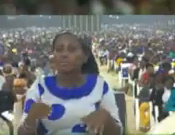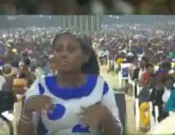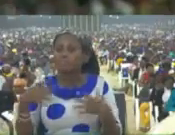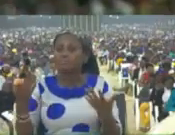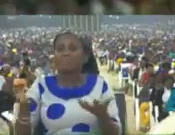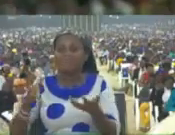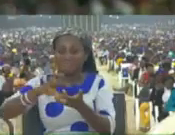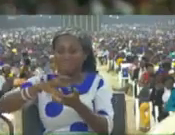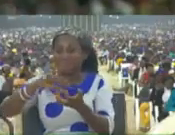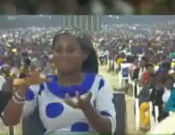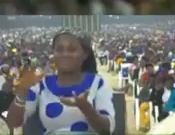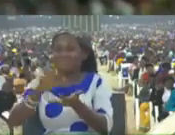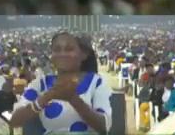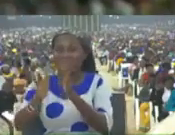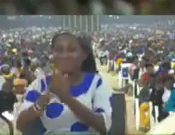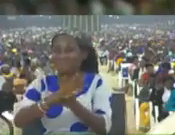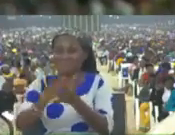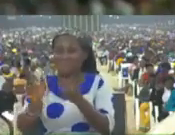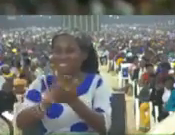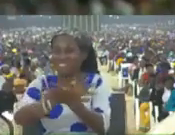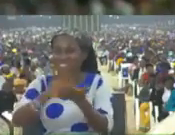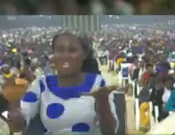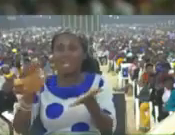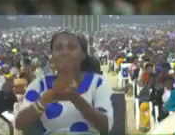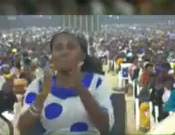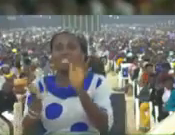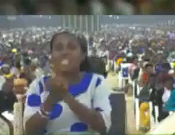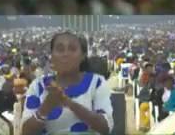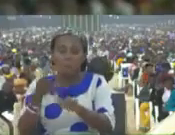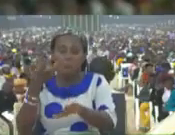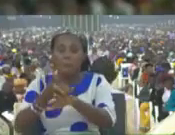and became bones, and they were very dry.